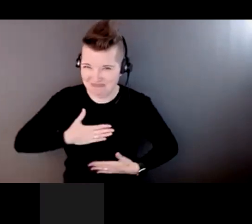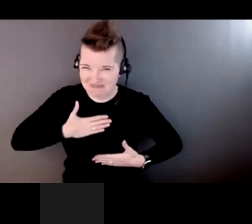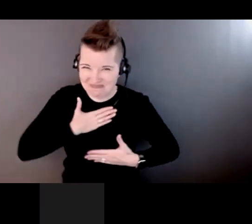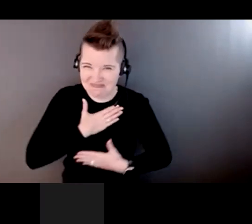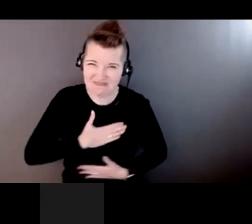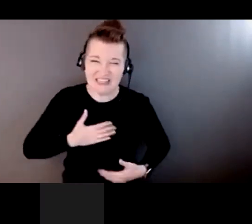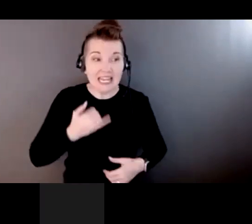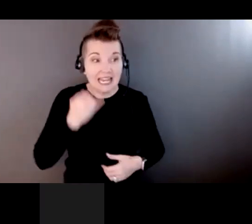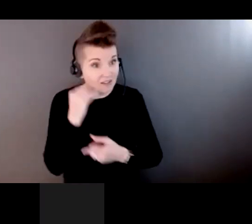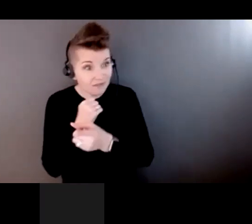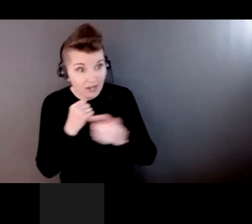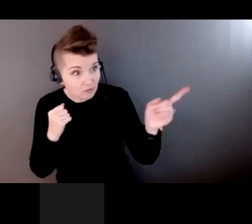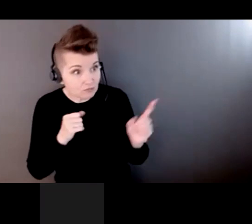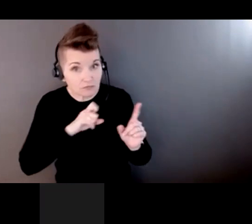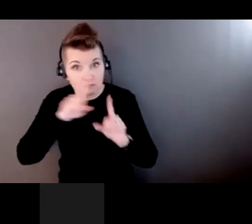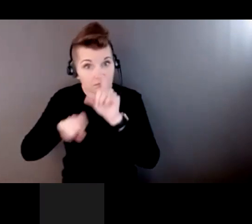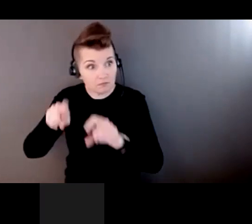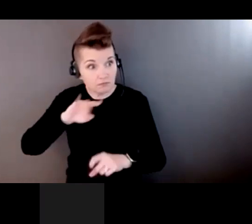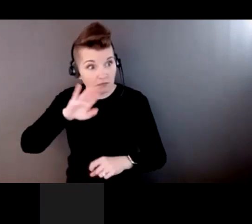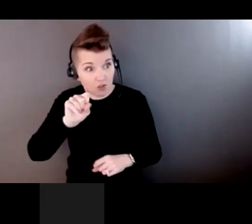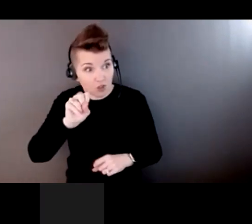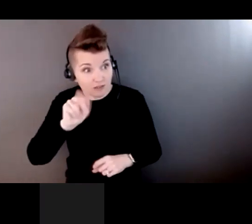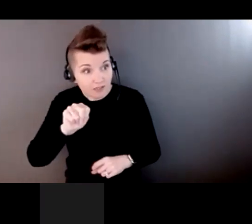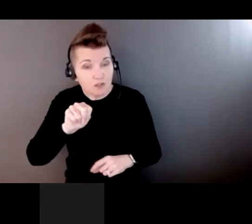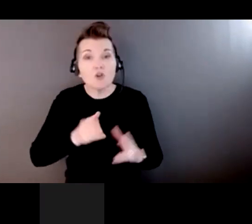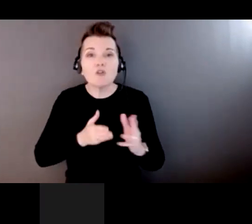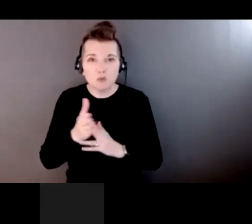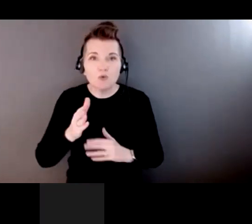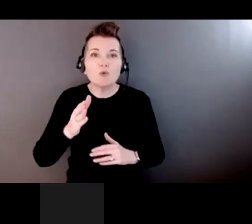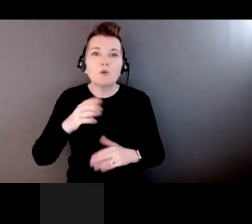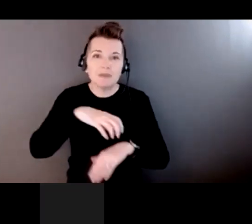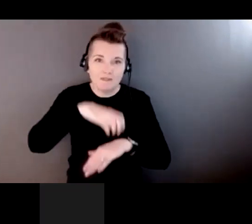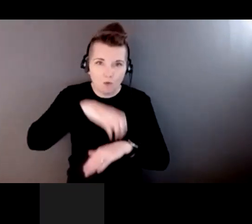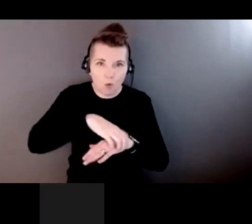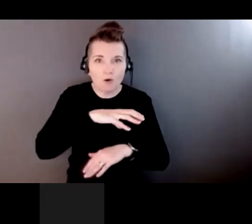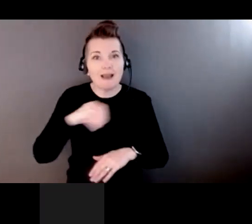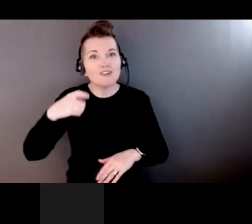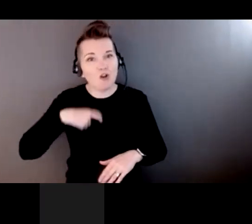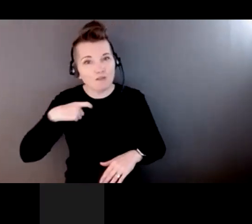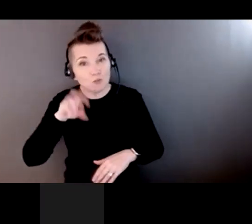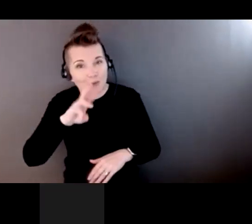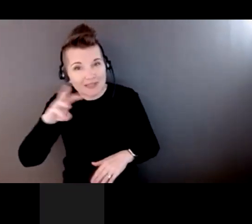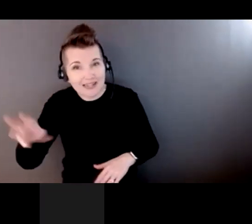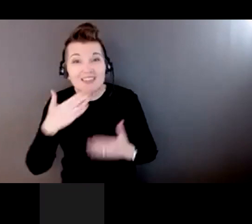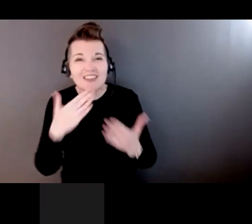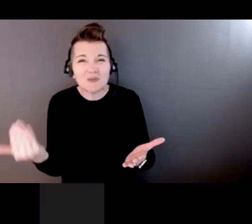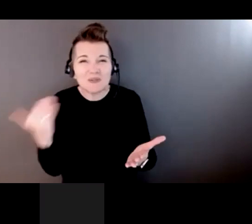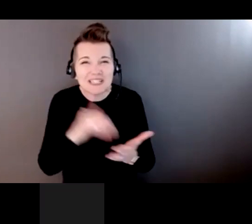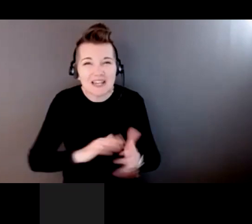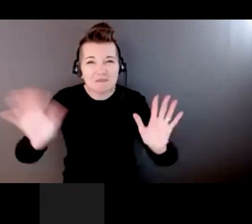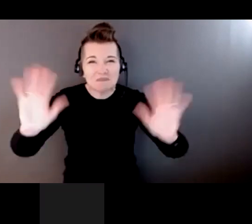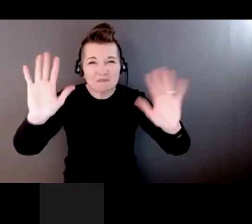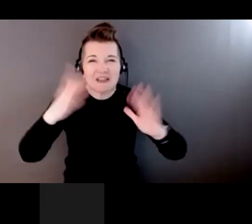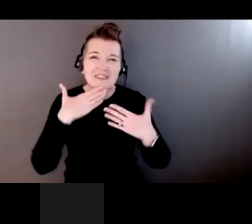reach out to Jason through the platform on our conference site, and have a wonderful day. Again, thank you, Jason. Thank you everyone